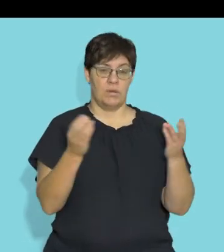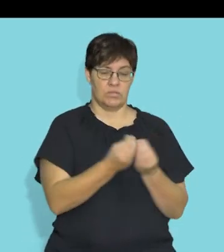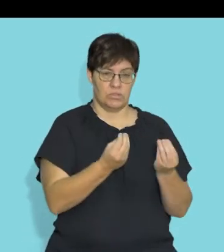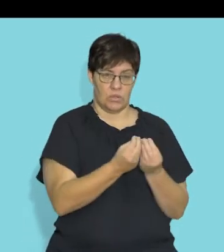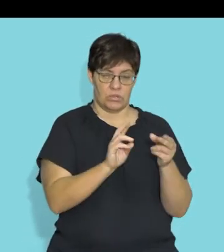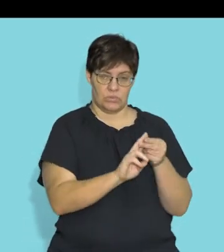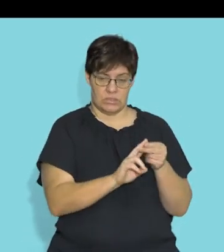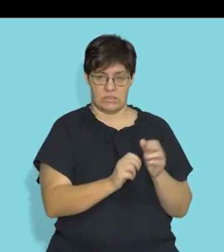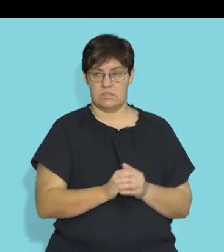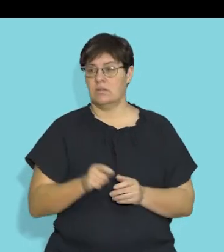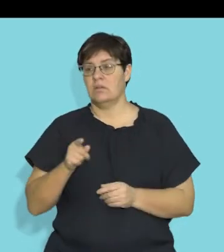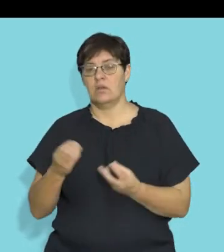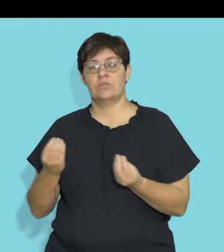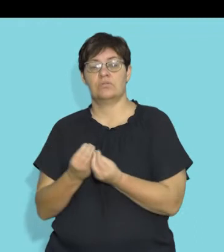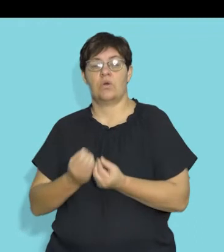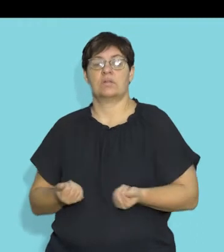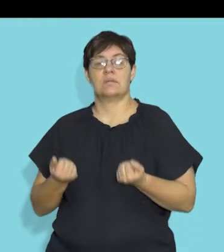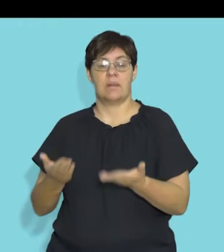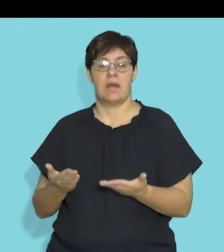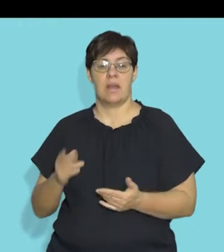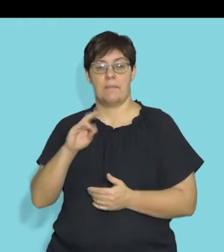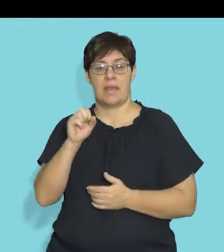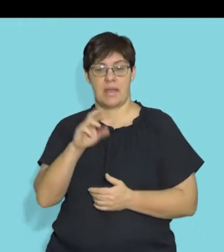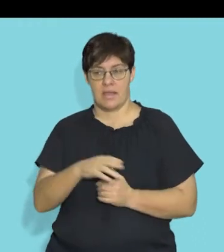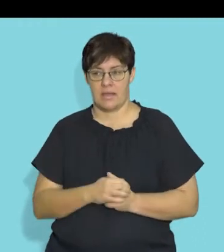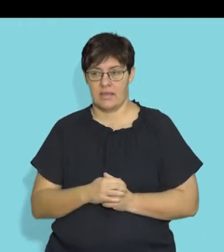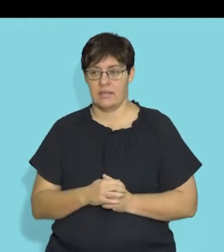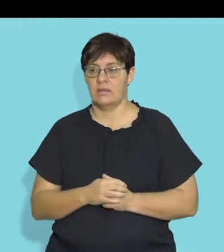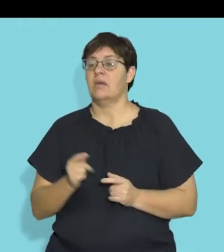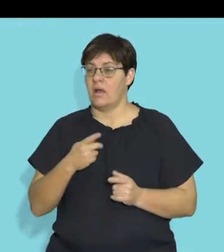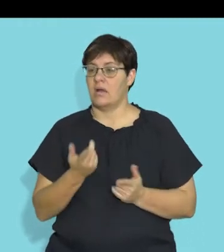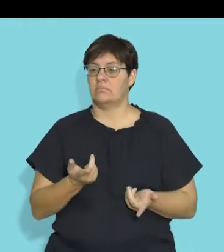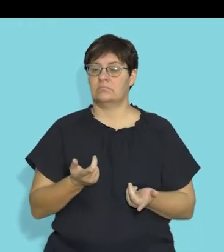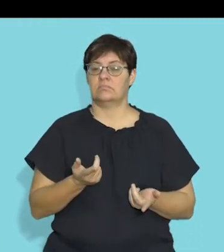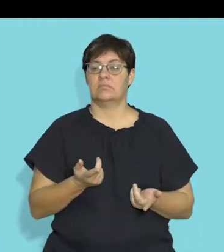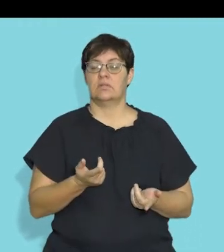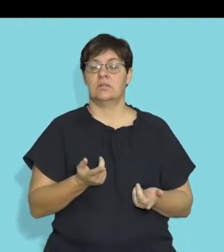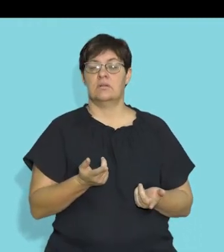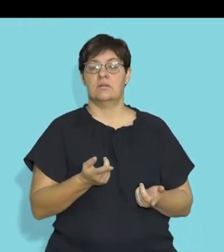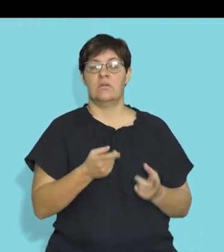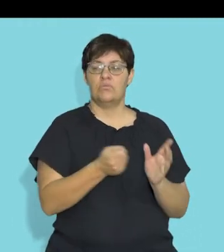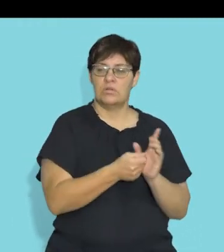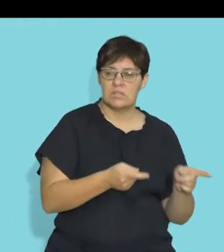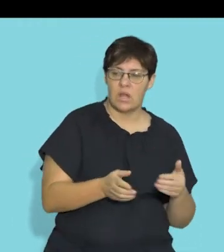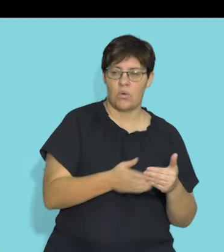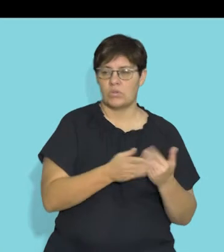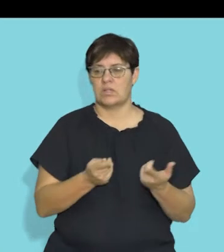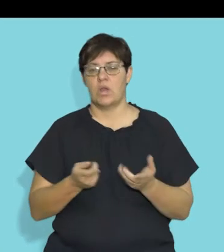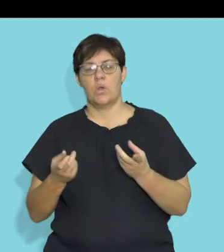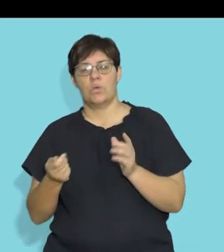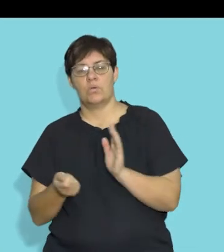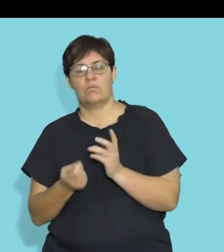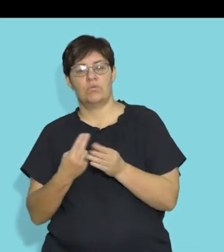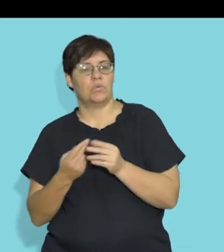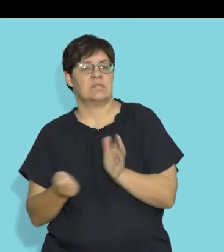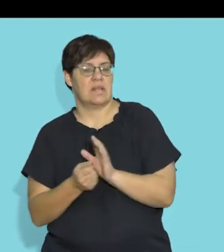there's our opening stock in units. There's our stock supplied by Baker. There's your closing stock. There's your units unsold. And